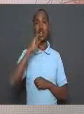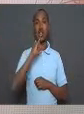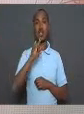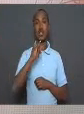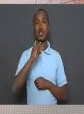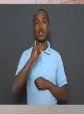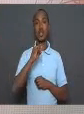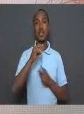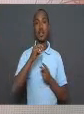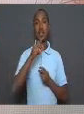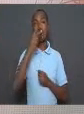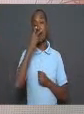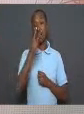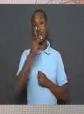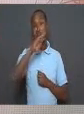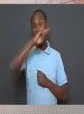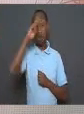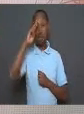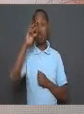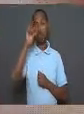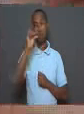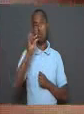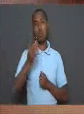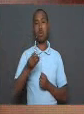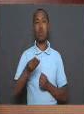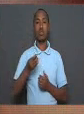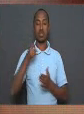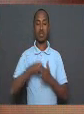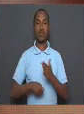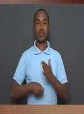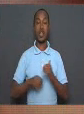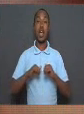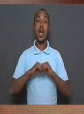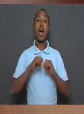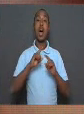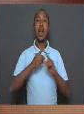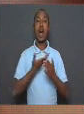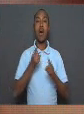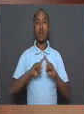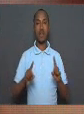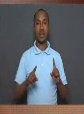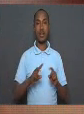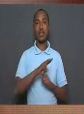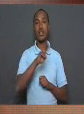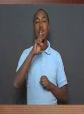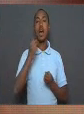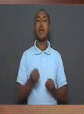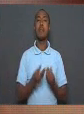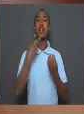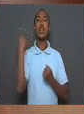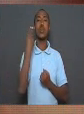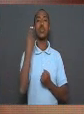often preferred because of its lower cost. However, there are many uses